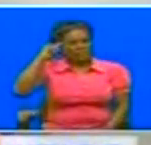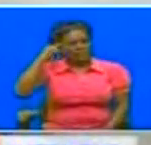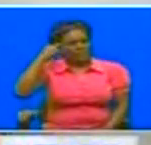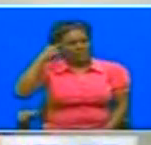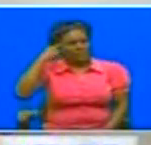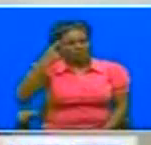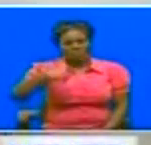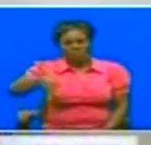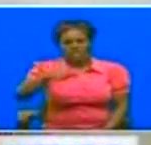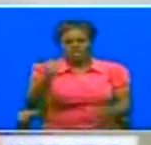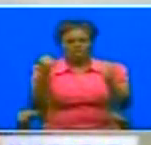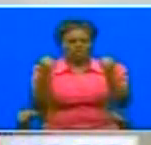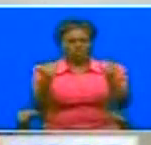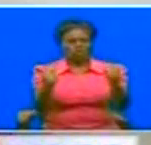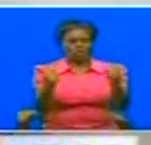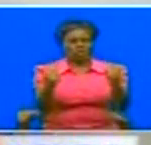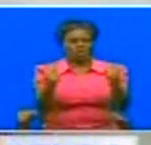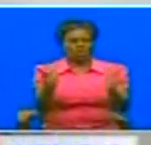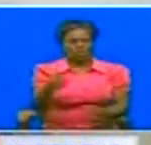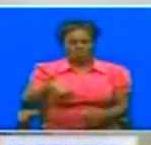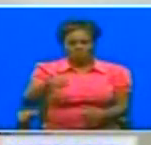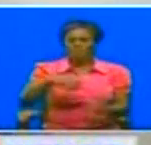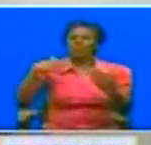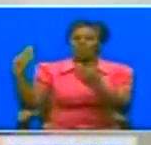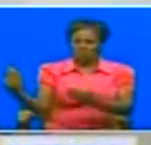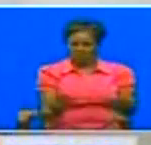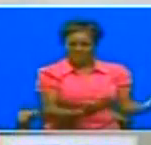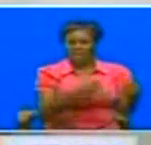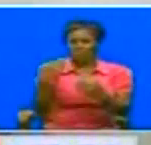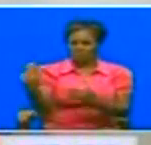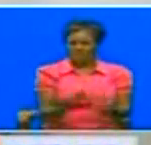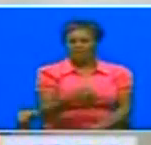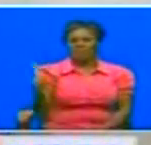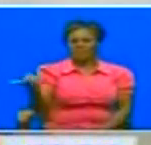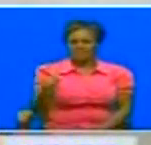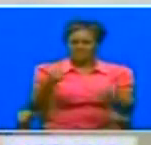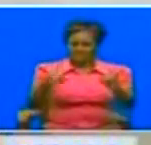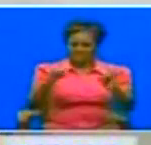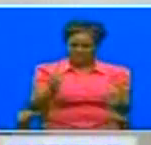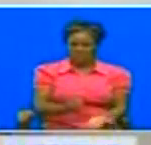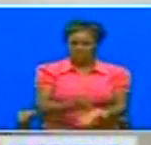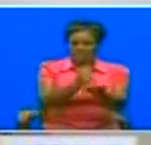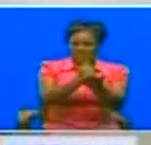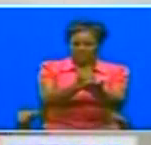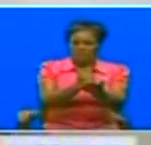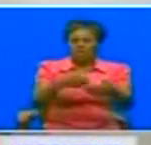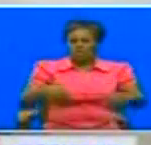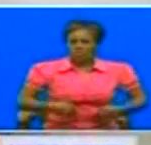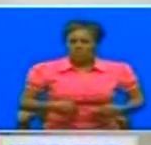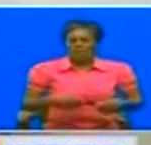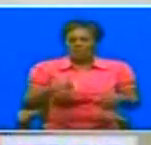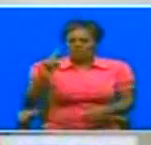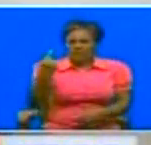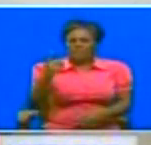we are very strong around the fact that we are welcoming the fact that the president is trying to help adolescents. Yep. He's probably the